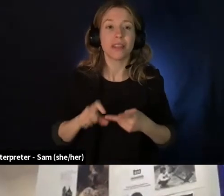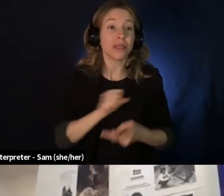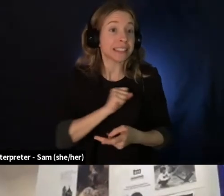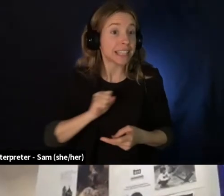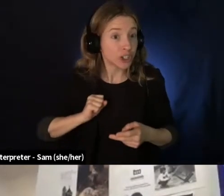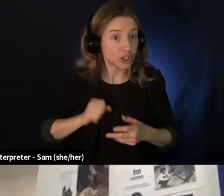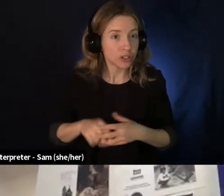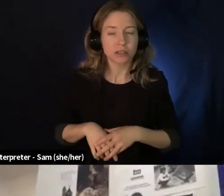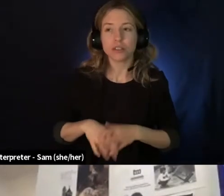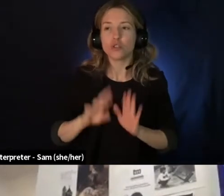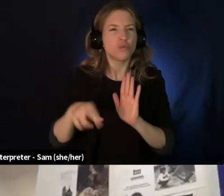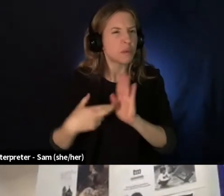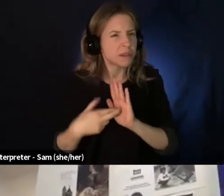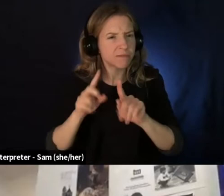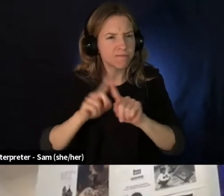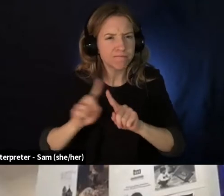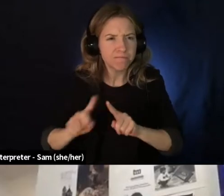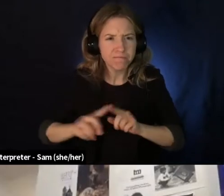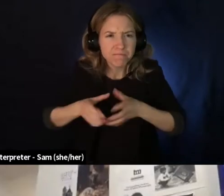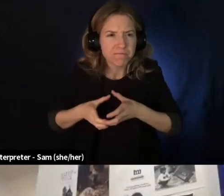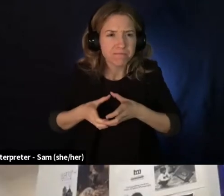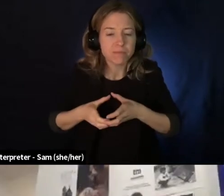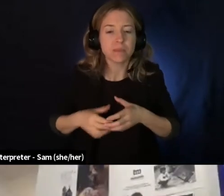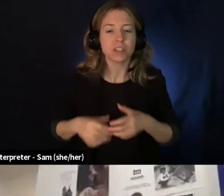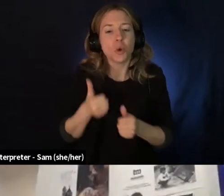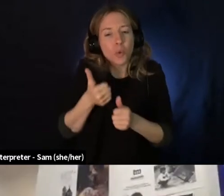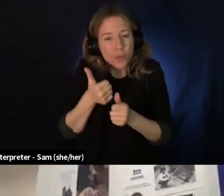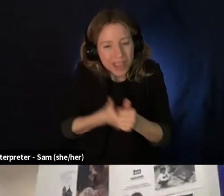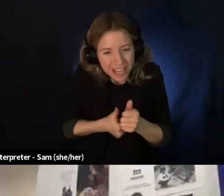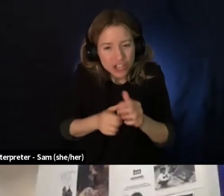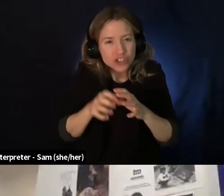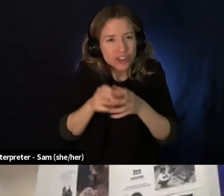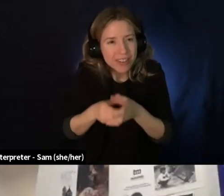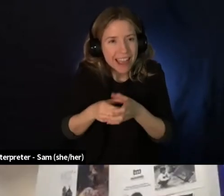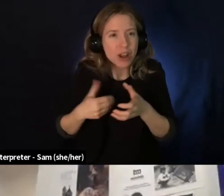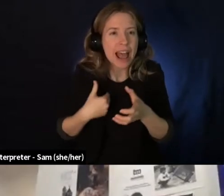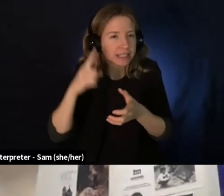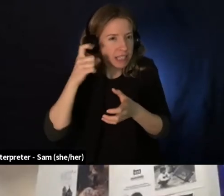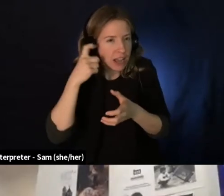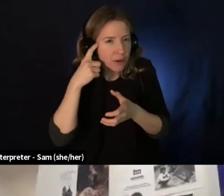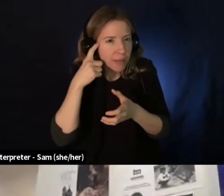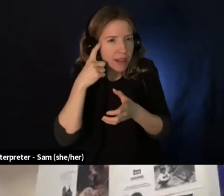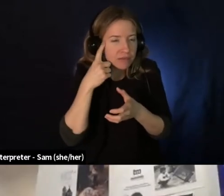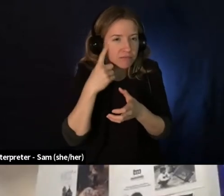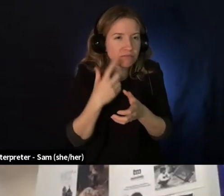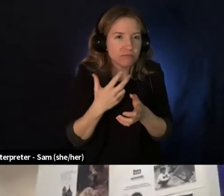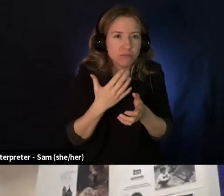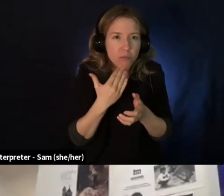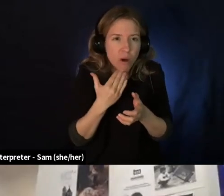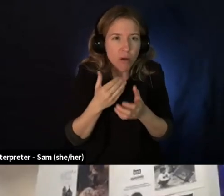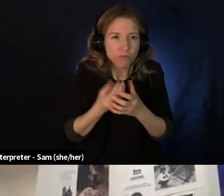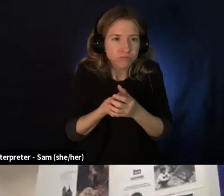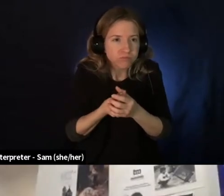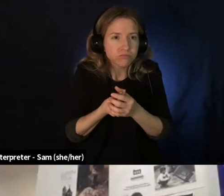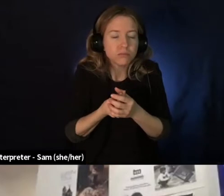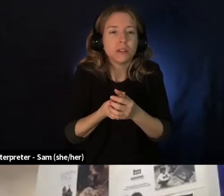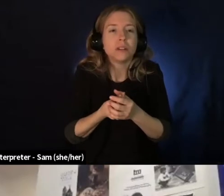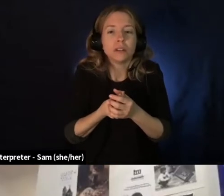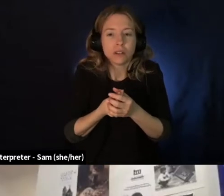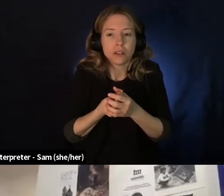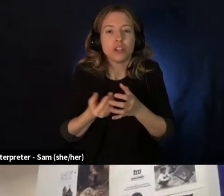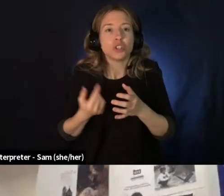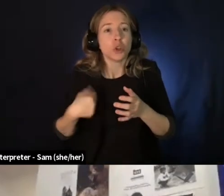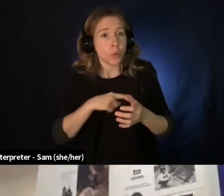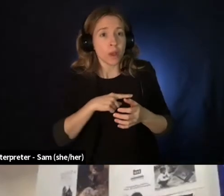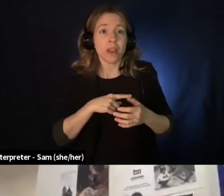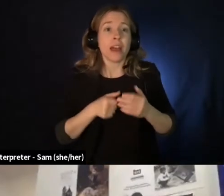of our little governments. And they can range from, like with us, it's the turtle, the